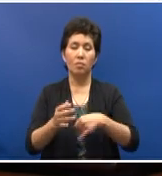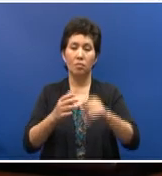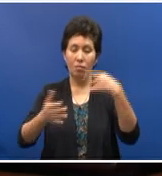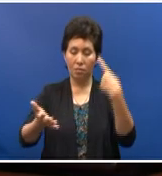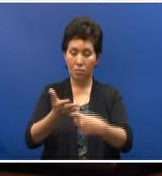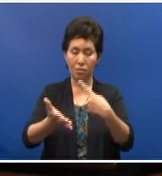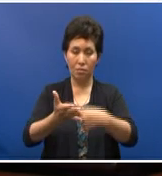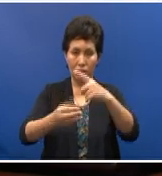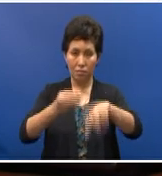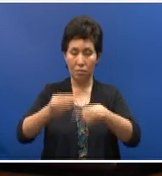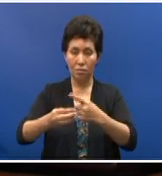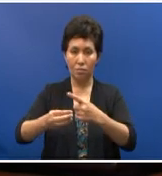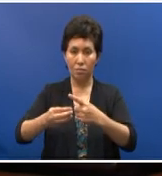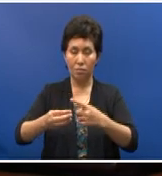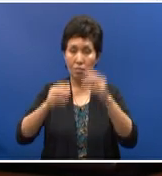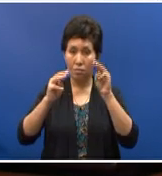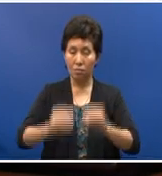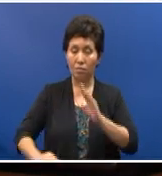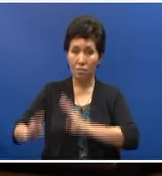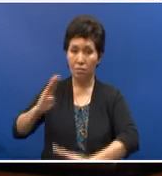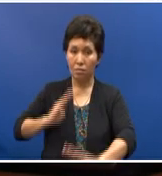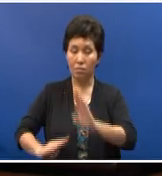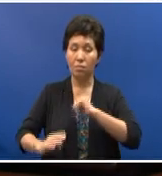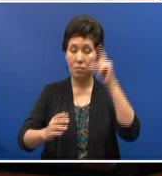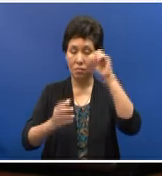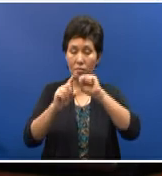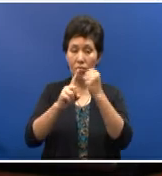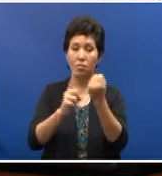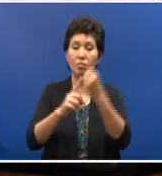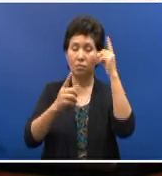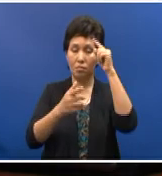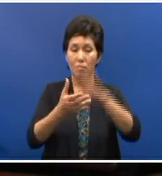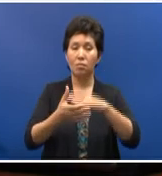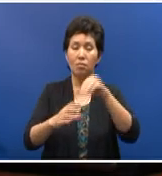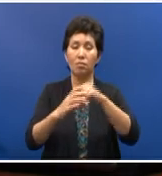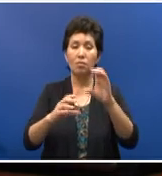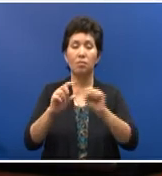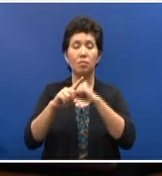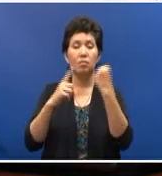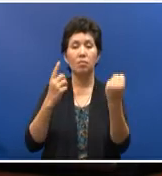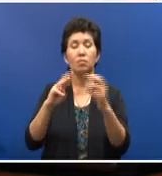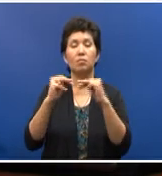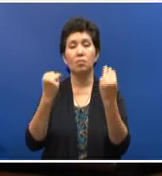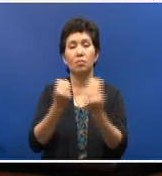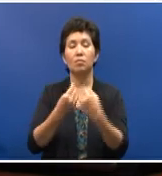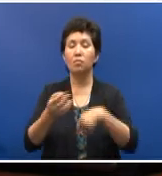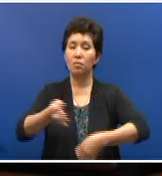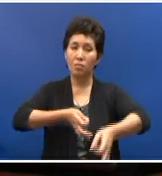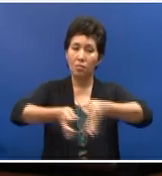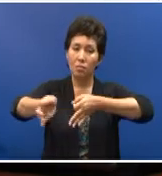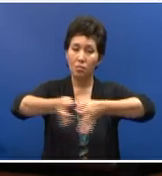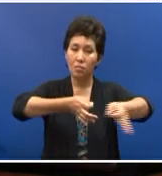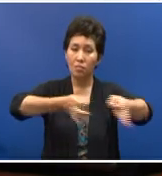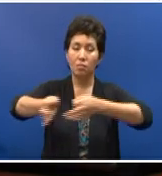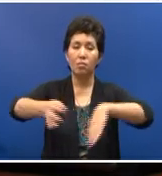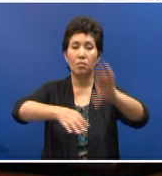discuss about human behavior as a social being in a society, and also we explain about the